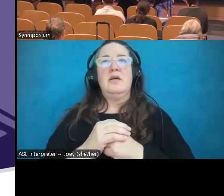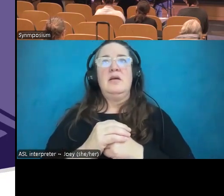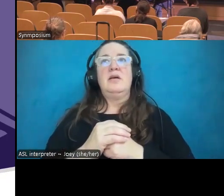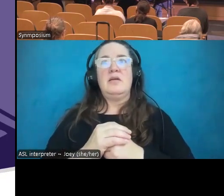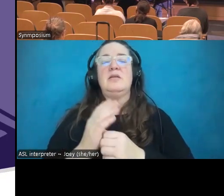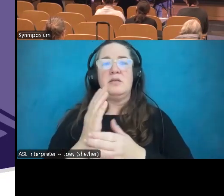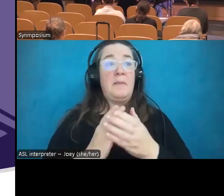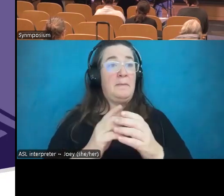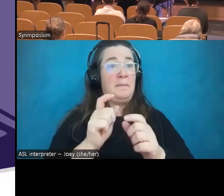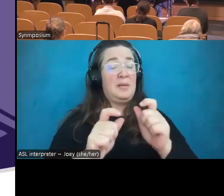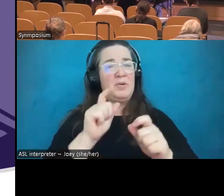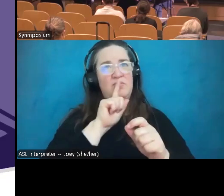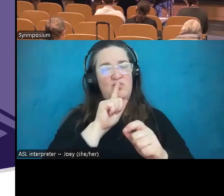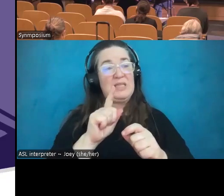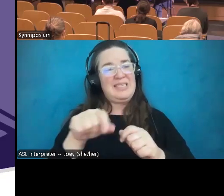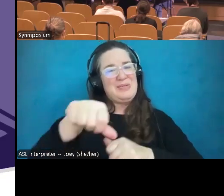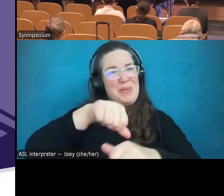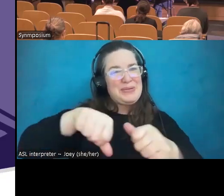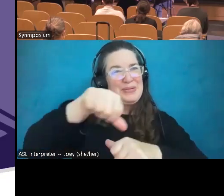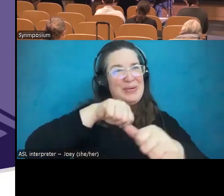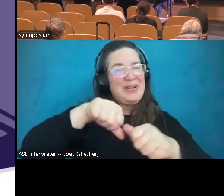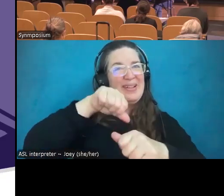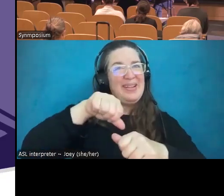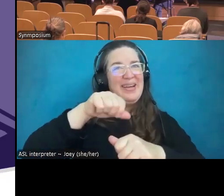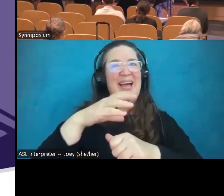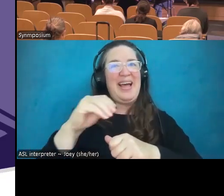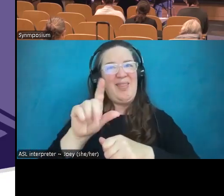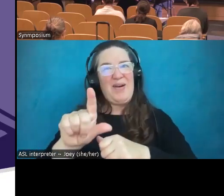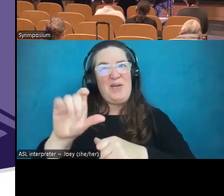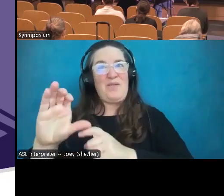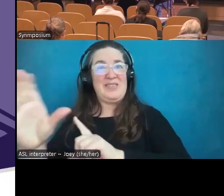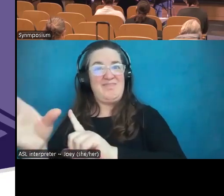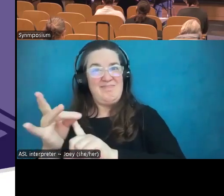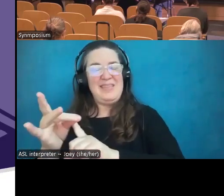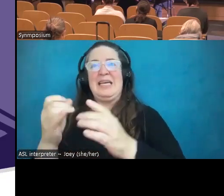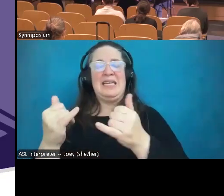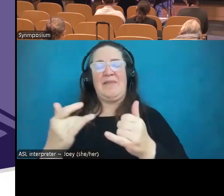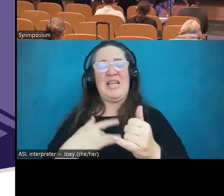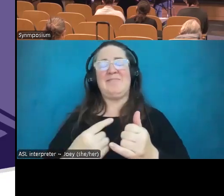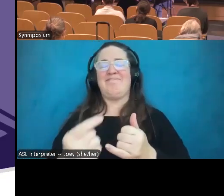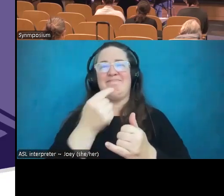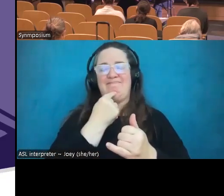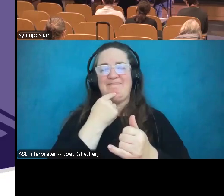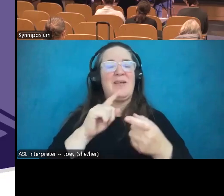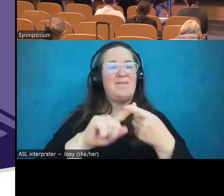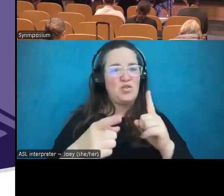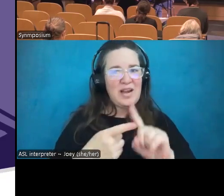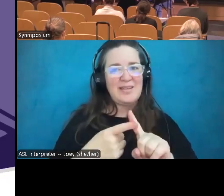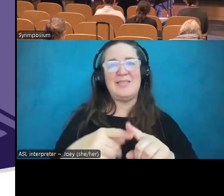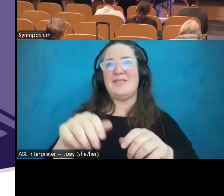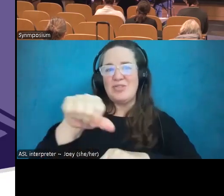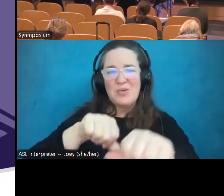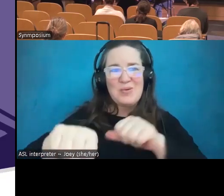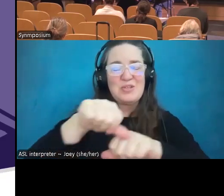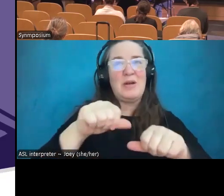beings who really miss going out and doing things with their friends, and they don't feel that they can do that because of fears of